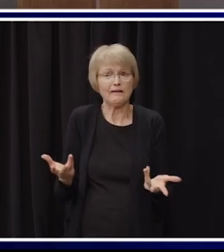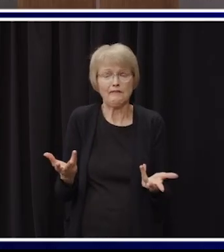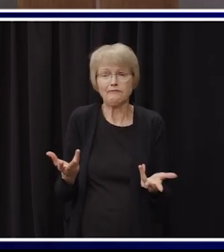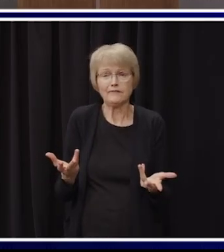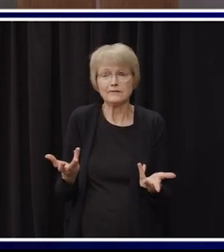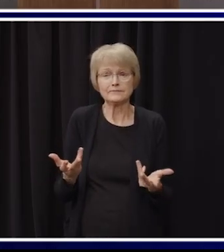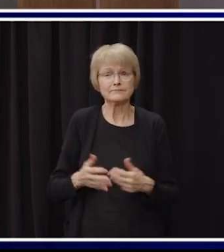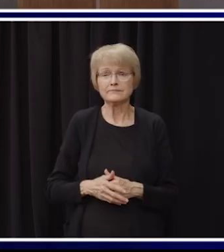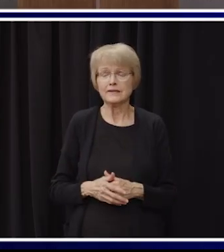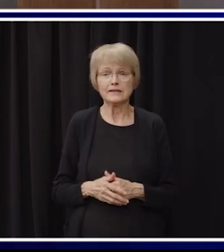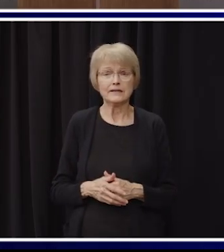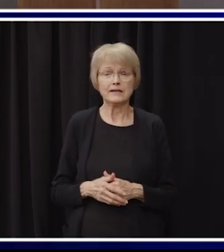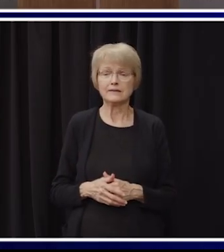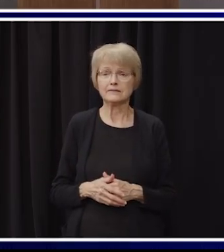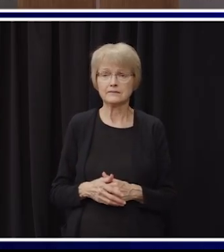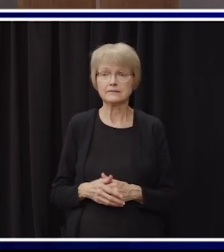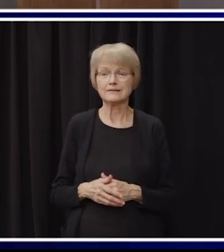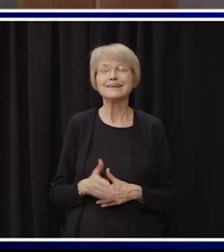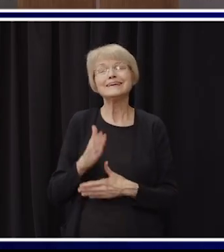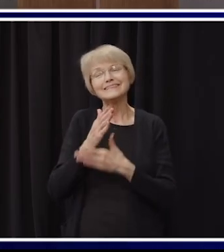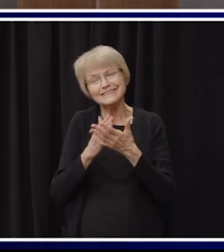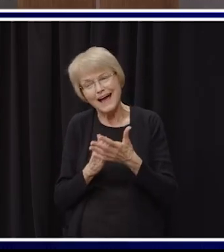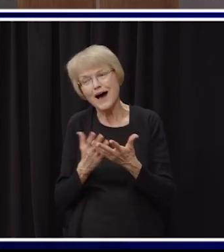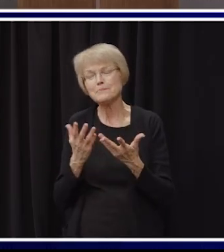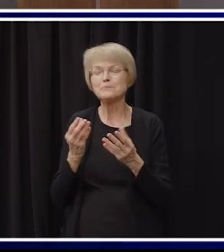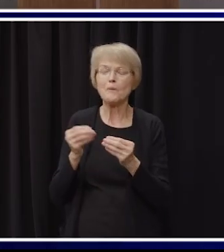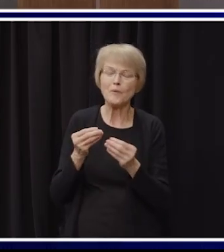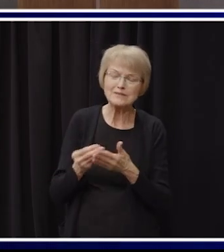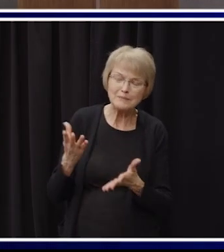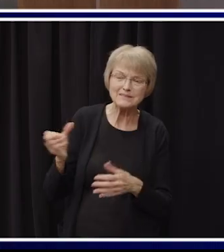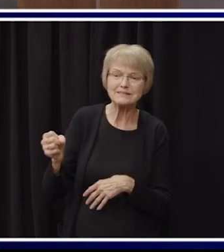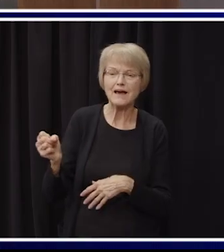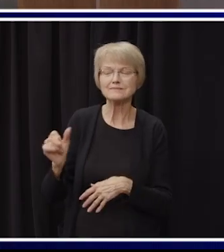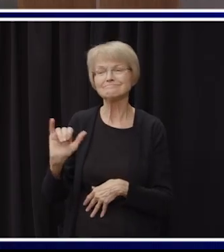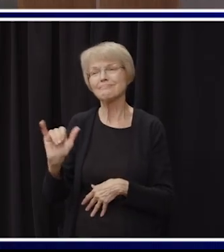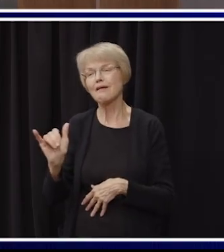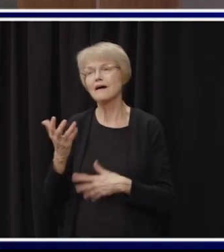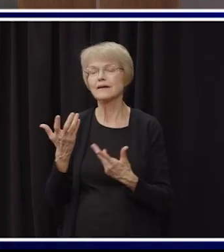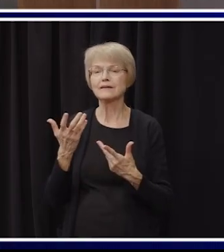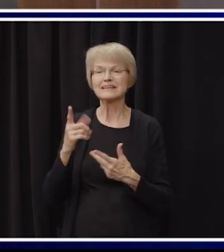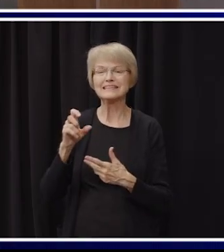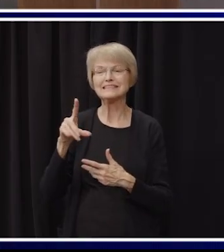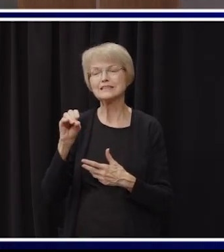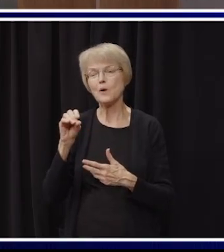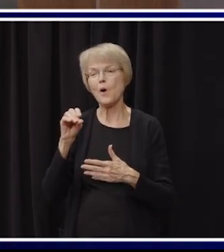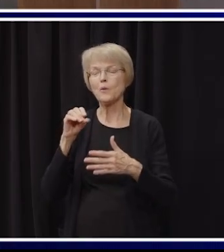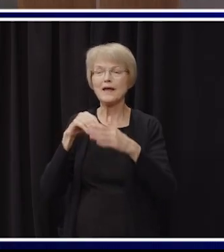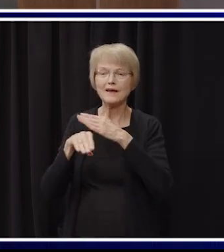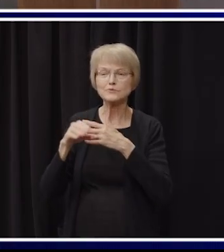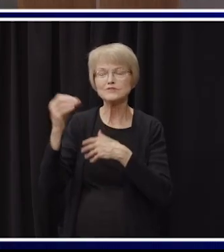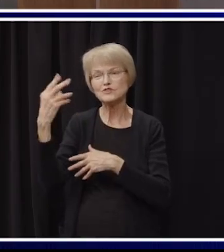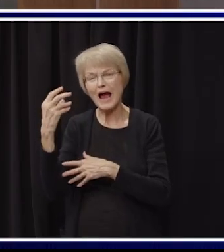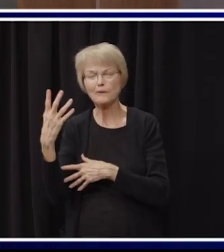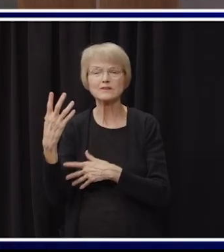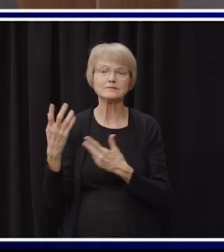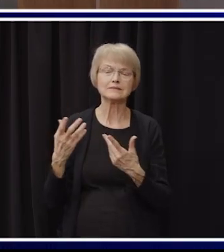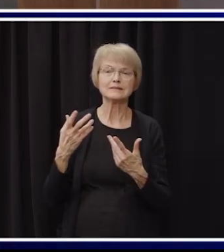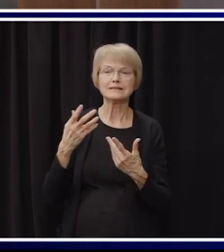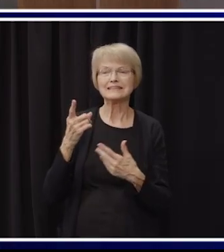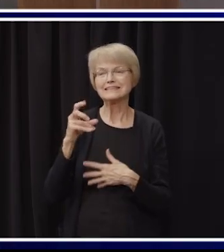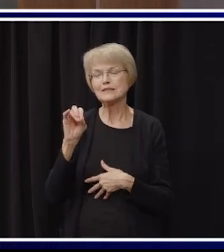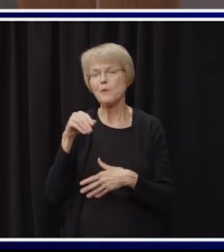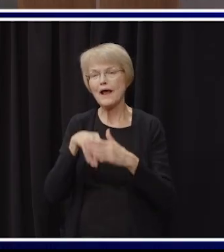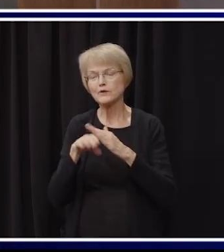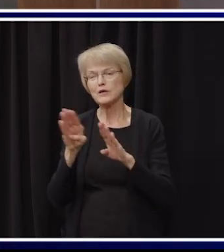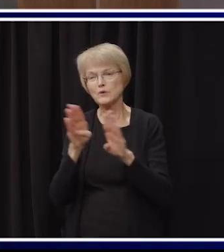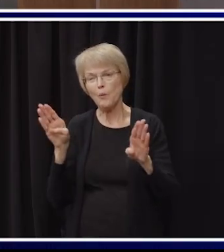items. There are some items that are more expensive, such as the zero entry shower and zero entry